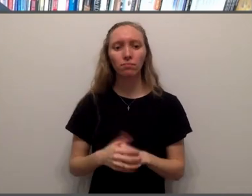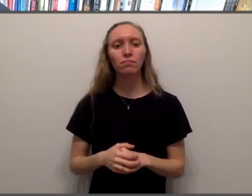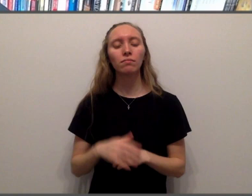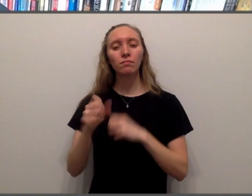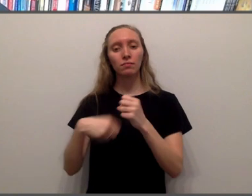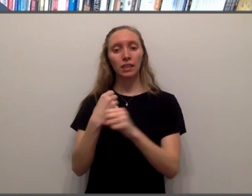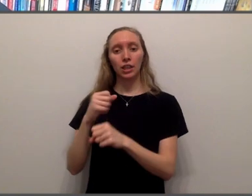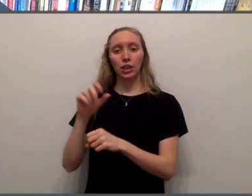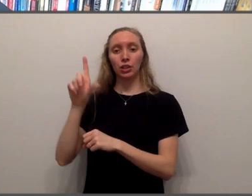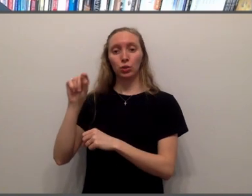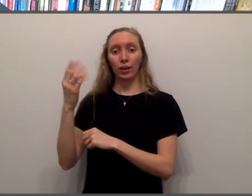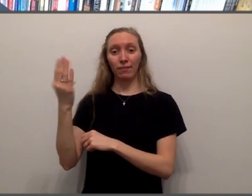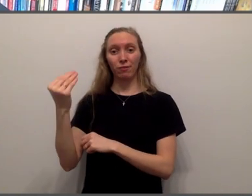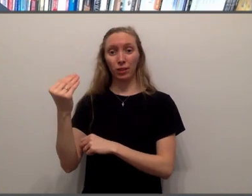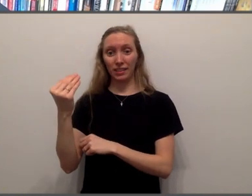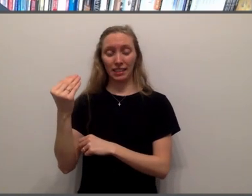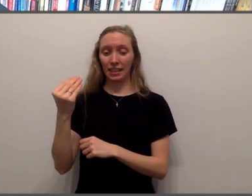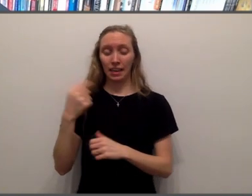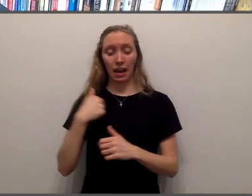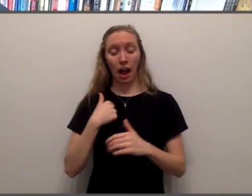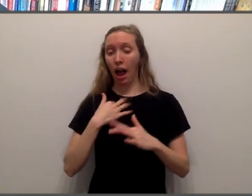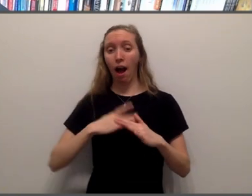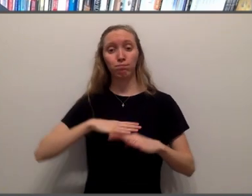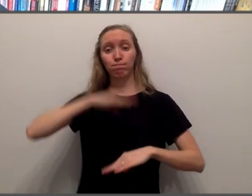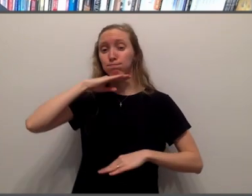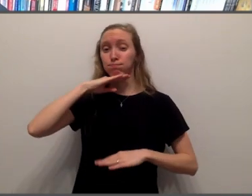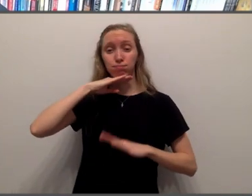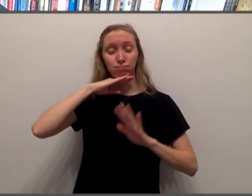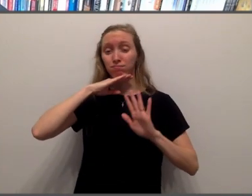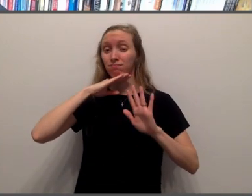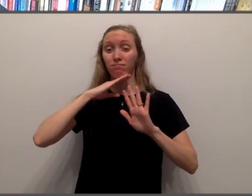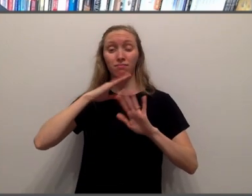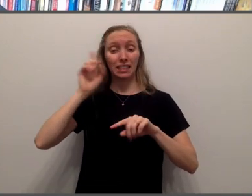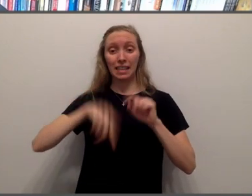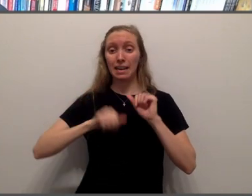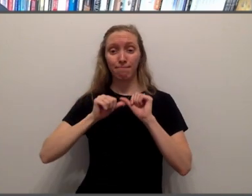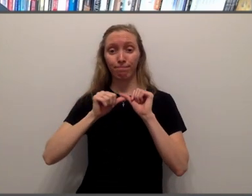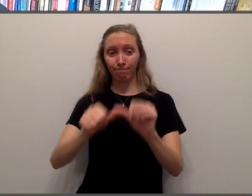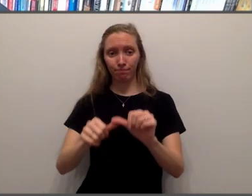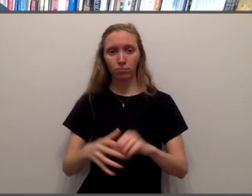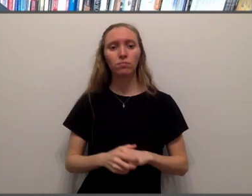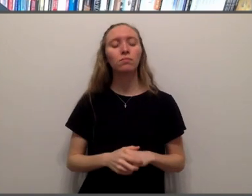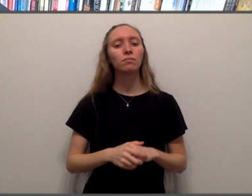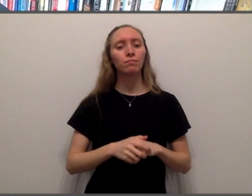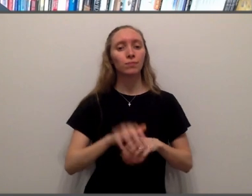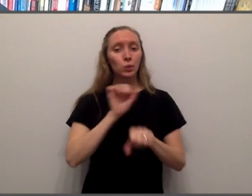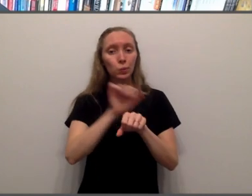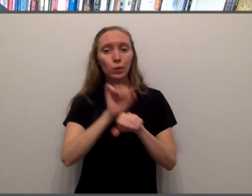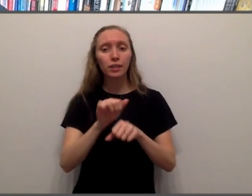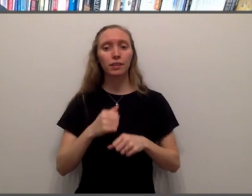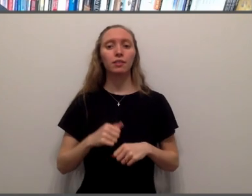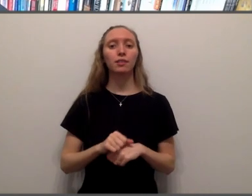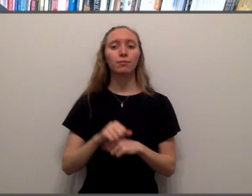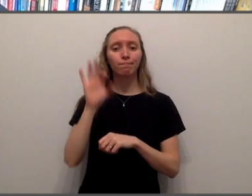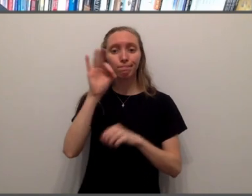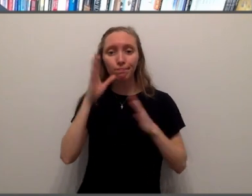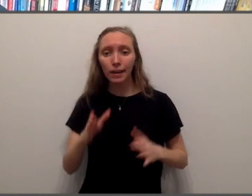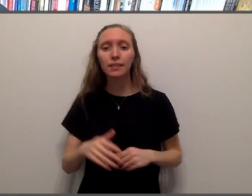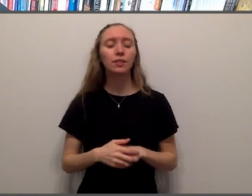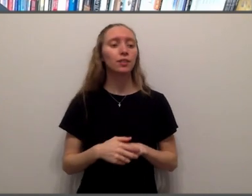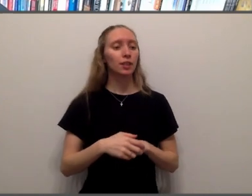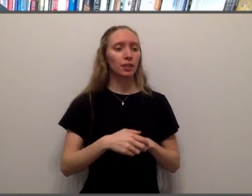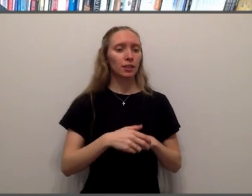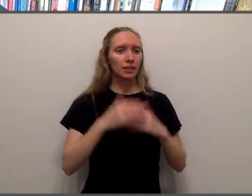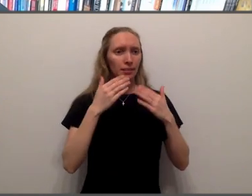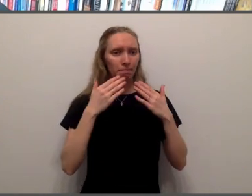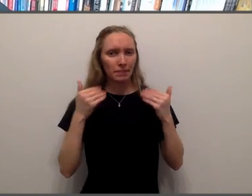I was really challenged at the time in my ministry and with work. And it just seemed like I was